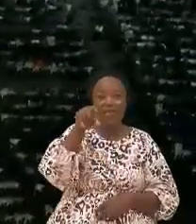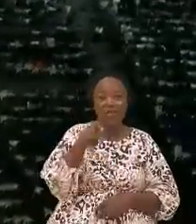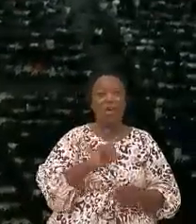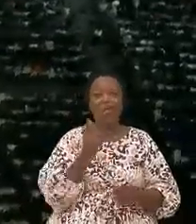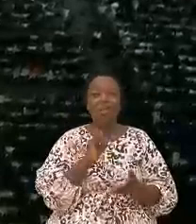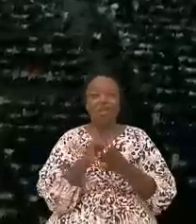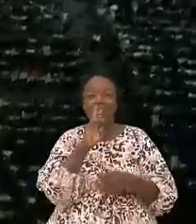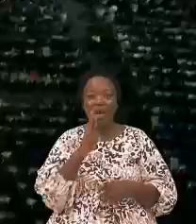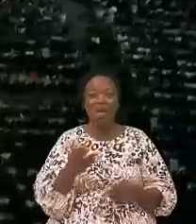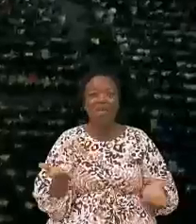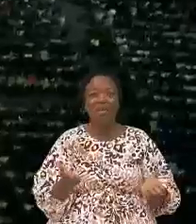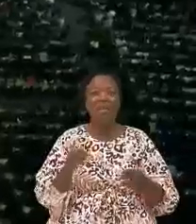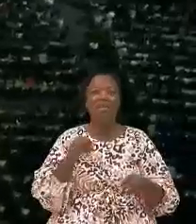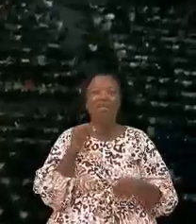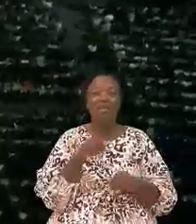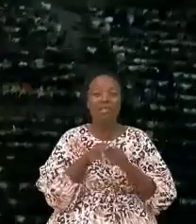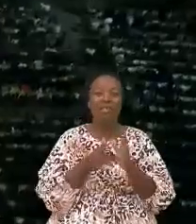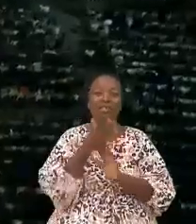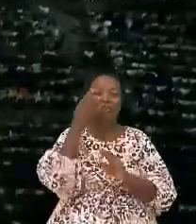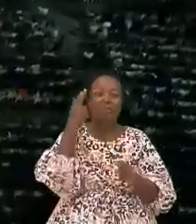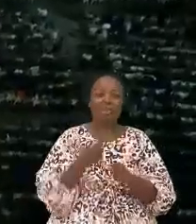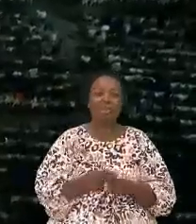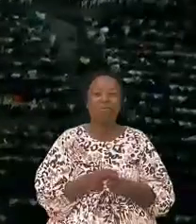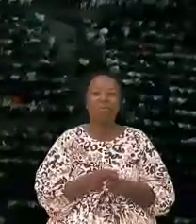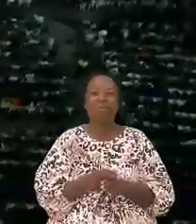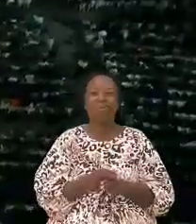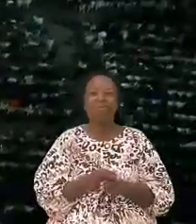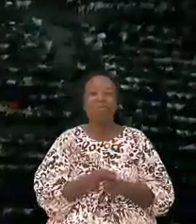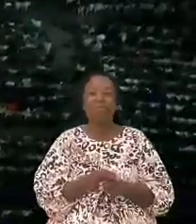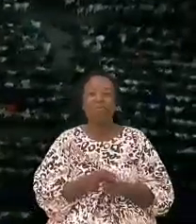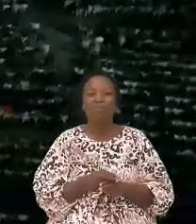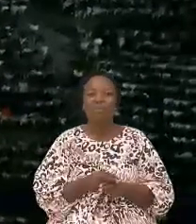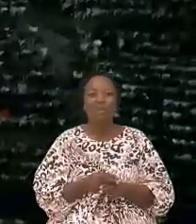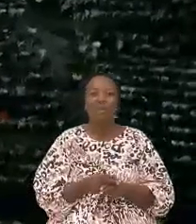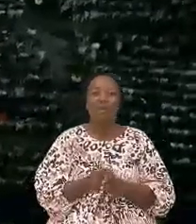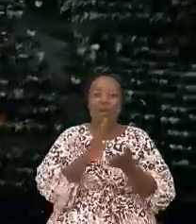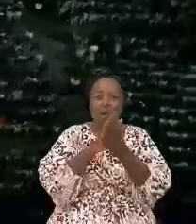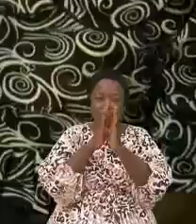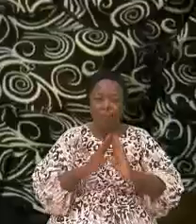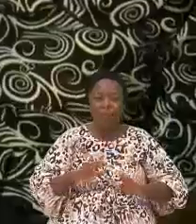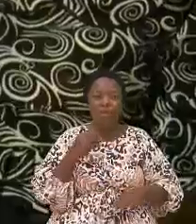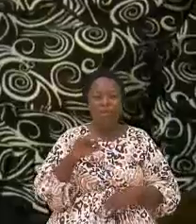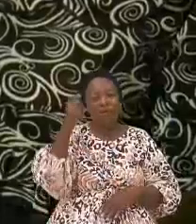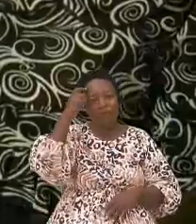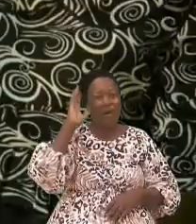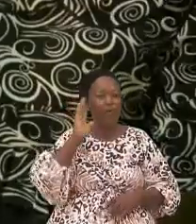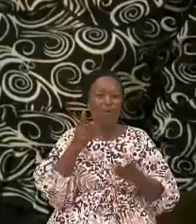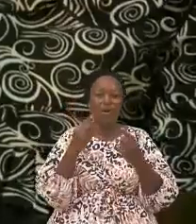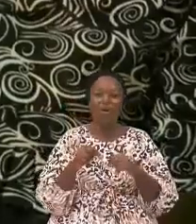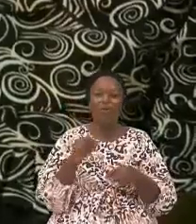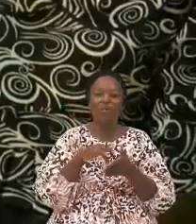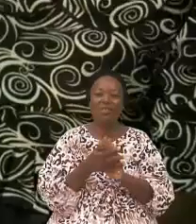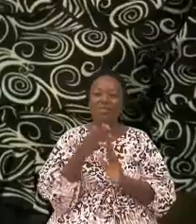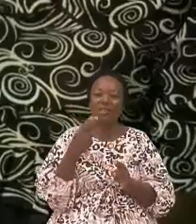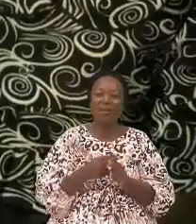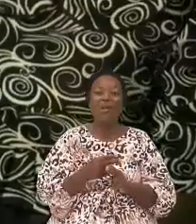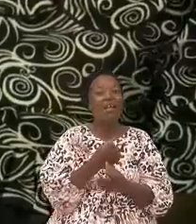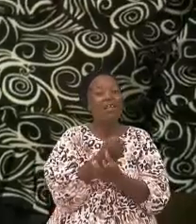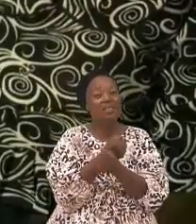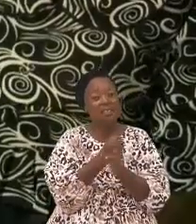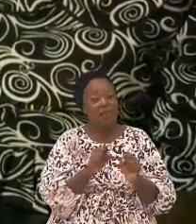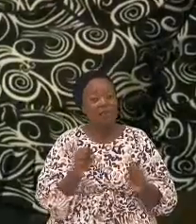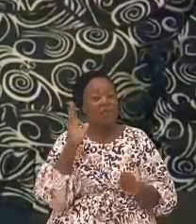will come. It will locate you wherever you are there tonight in Jesus' name. Peace